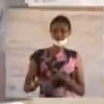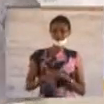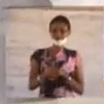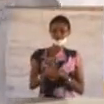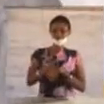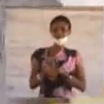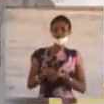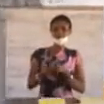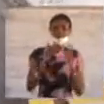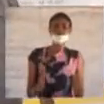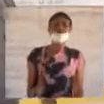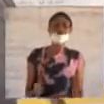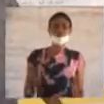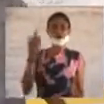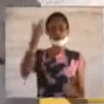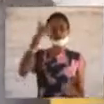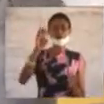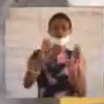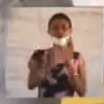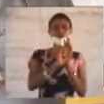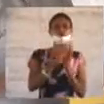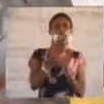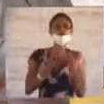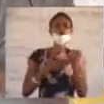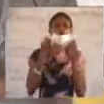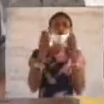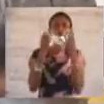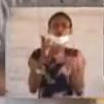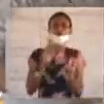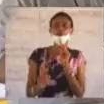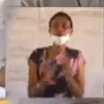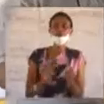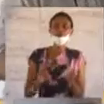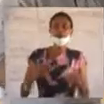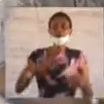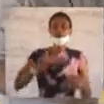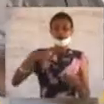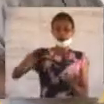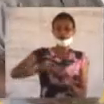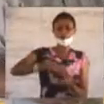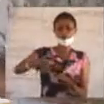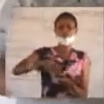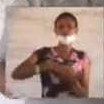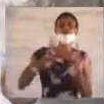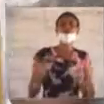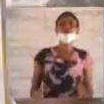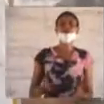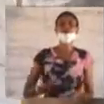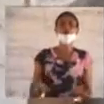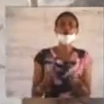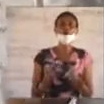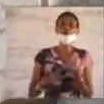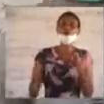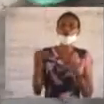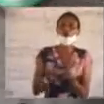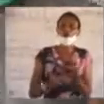is desire to enhance performance. Desire to enhance performance.